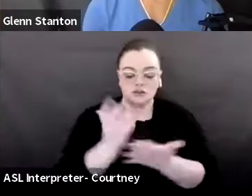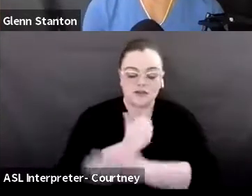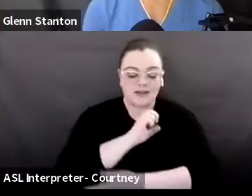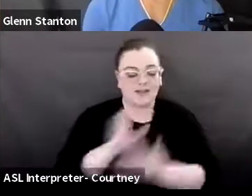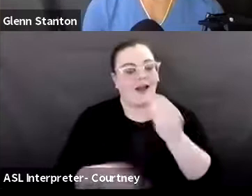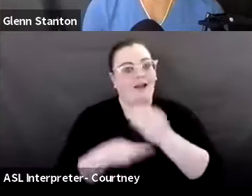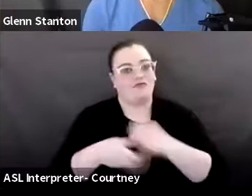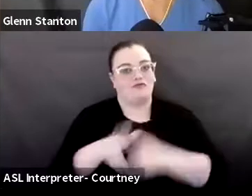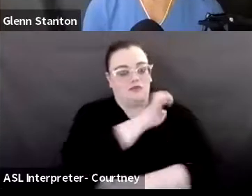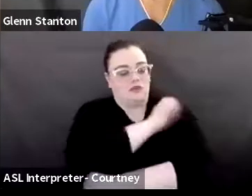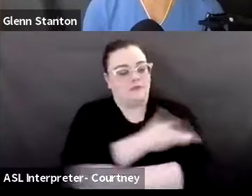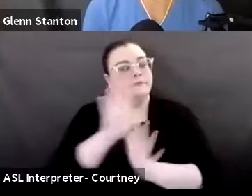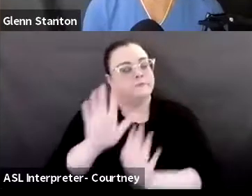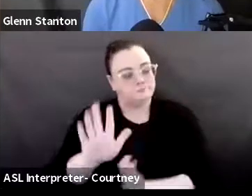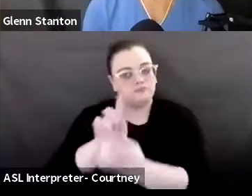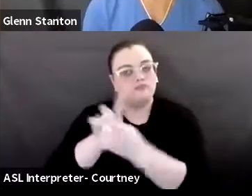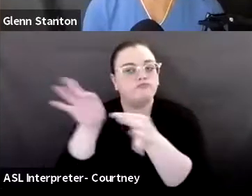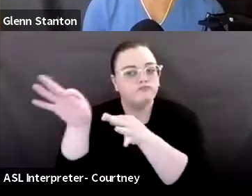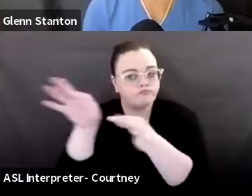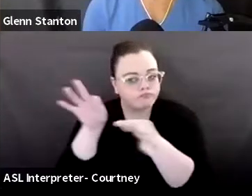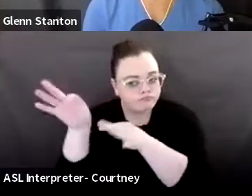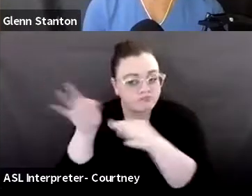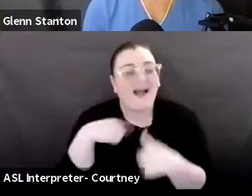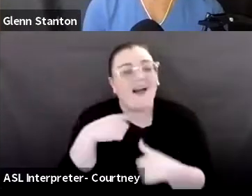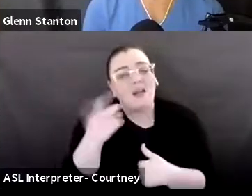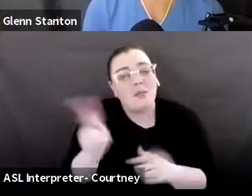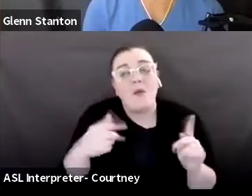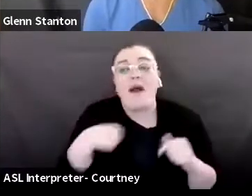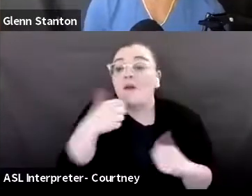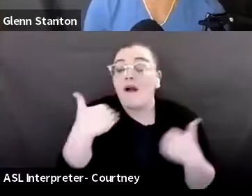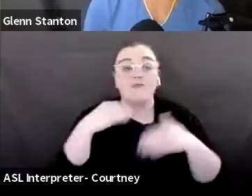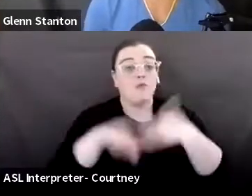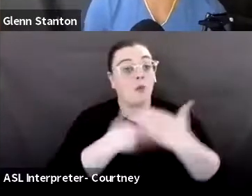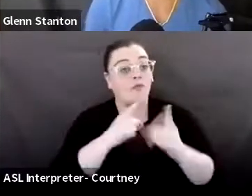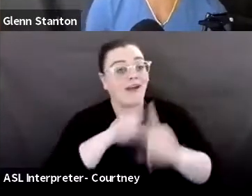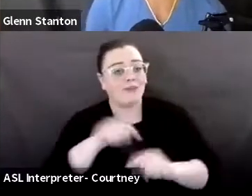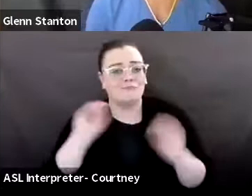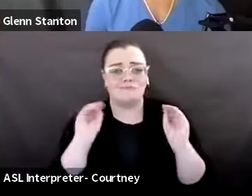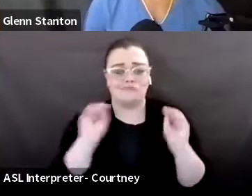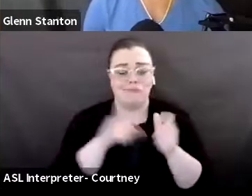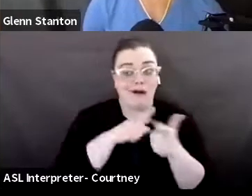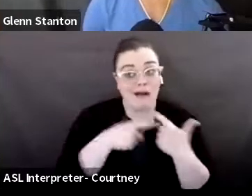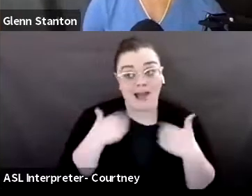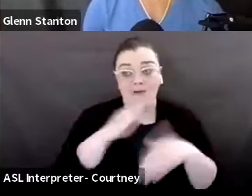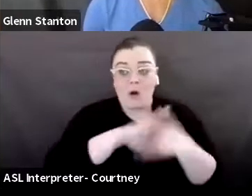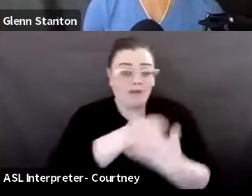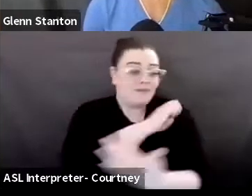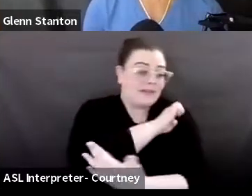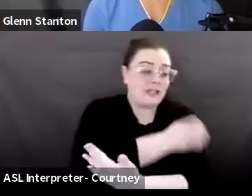so I always tell people, like, I don't have all the answers, and I don't always have all of the energy that's